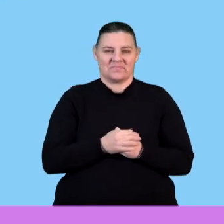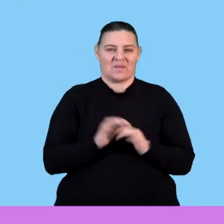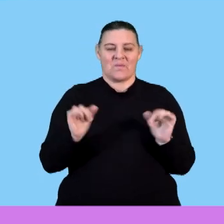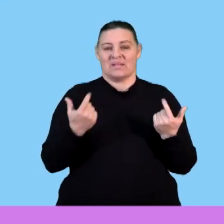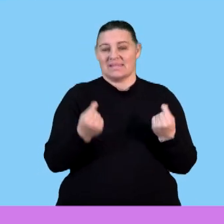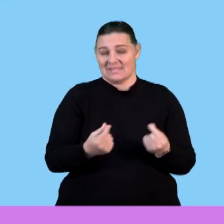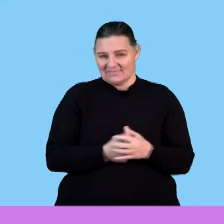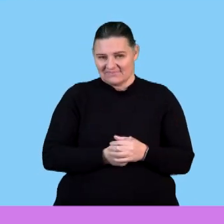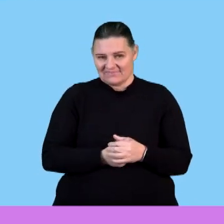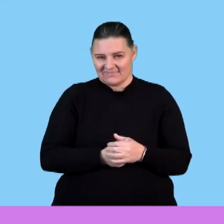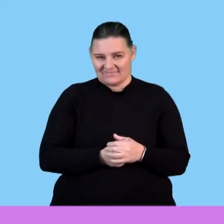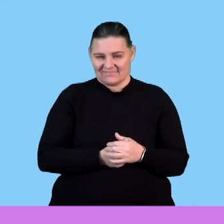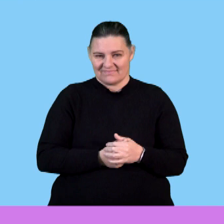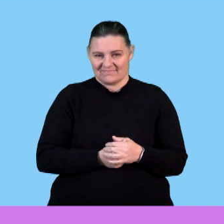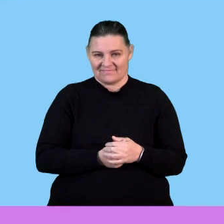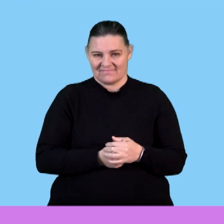circles.